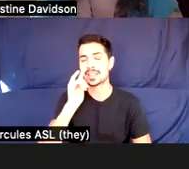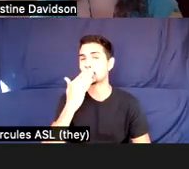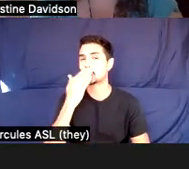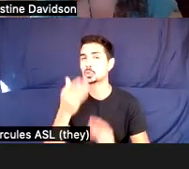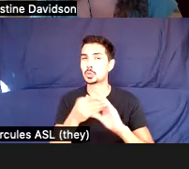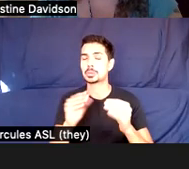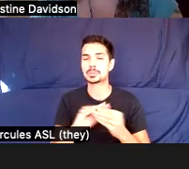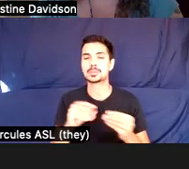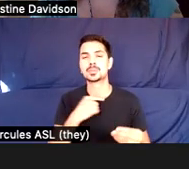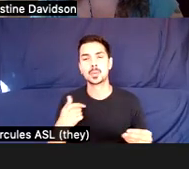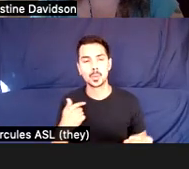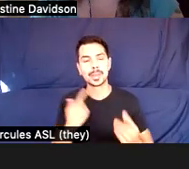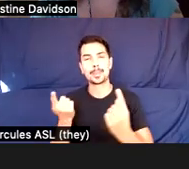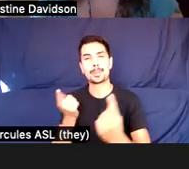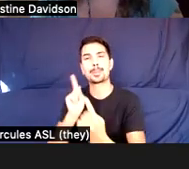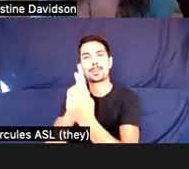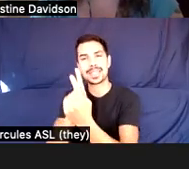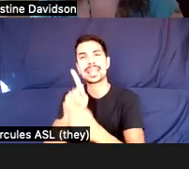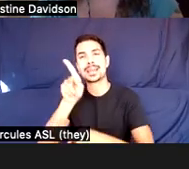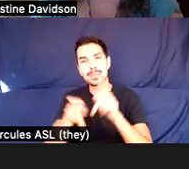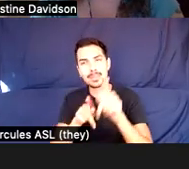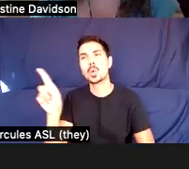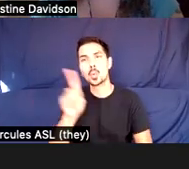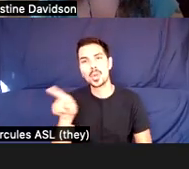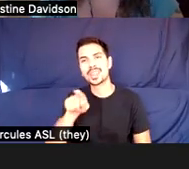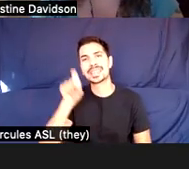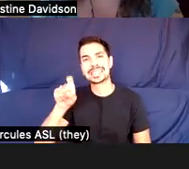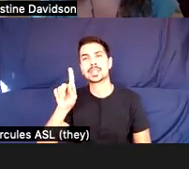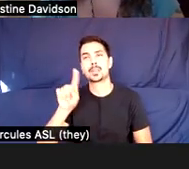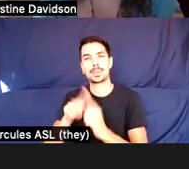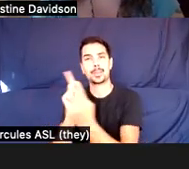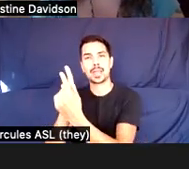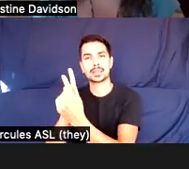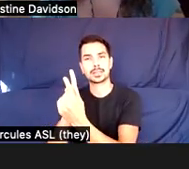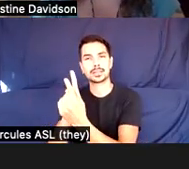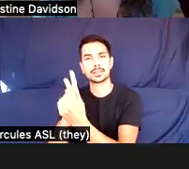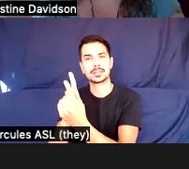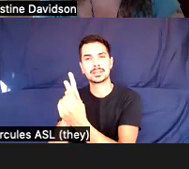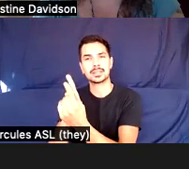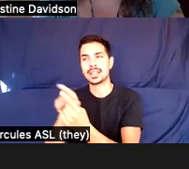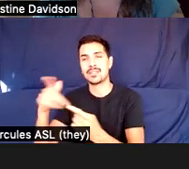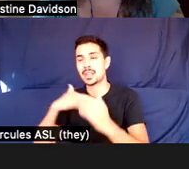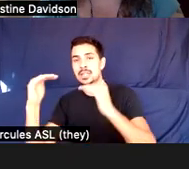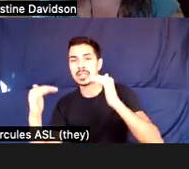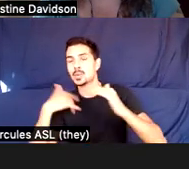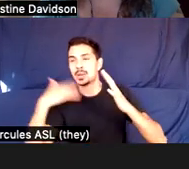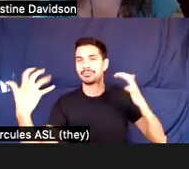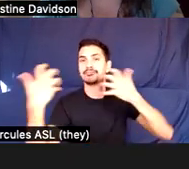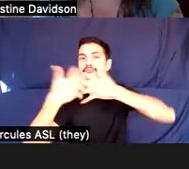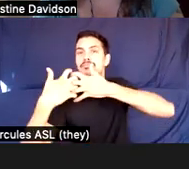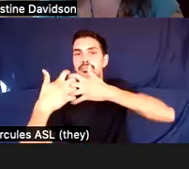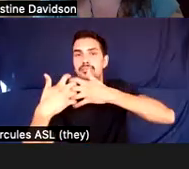We meet folks where they're at because we never know how it got to be that way, right? Standing outside the